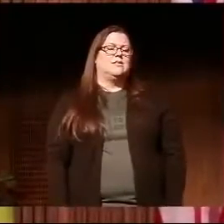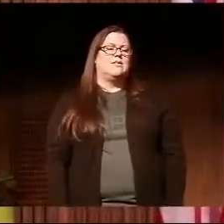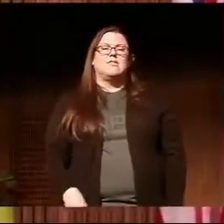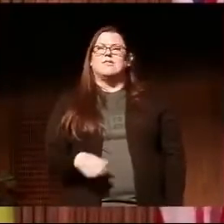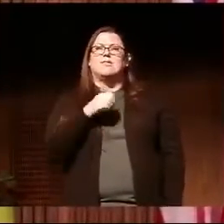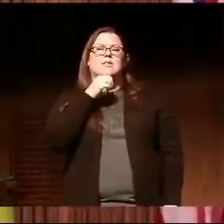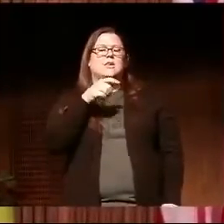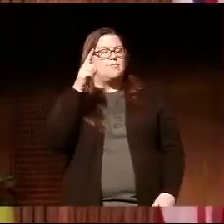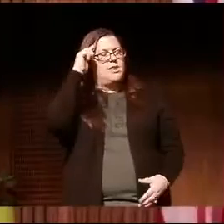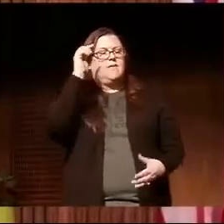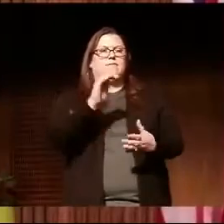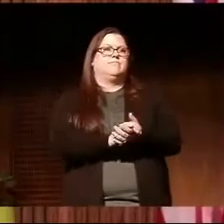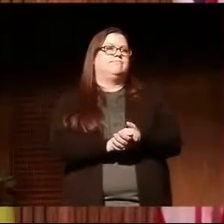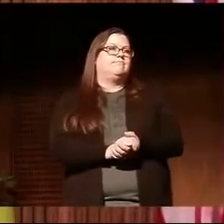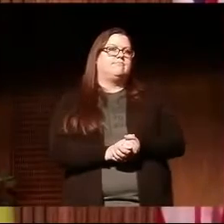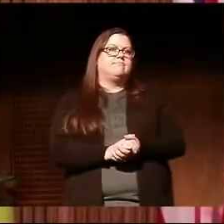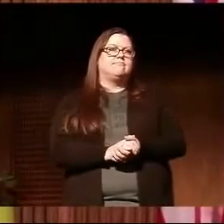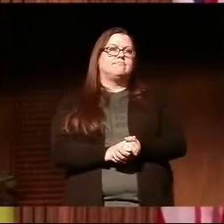Unbelief.